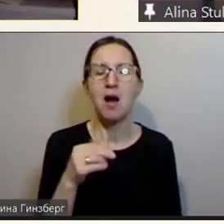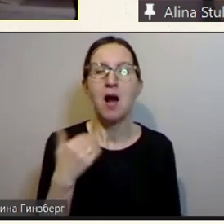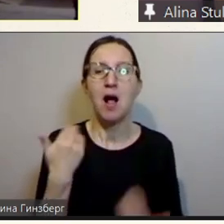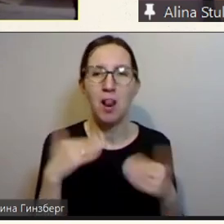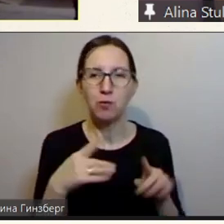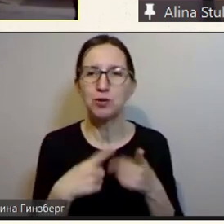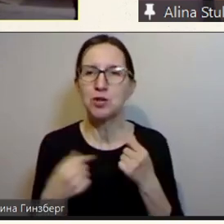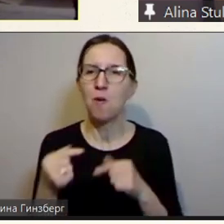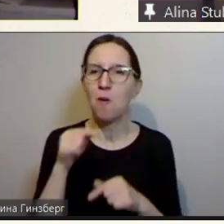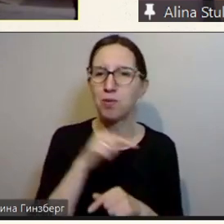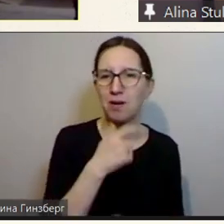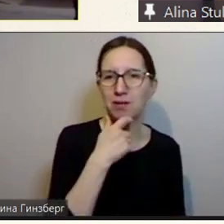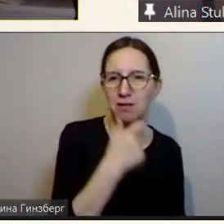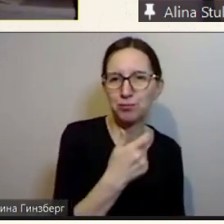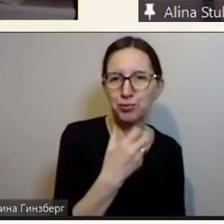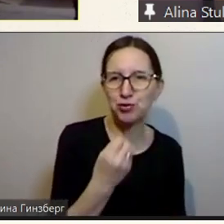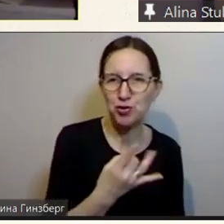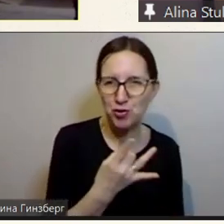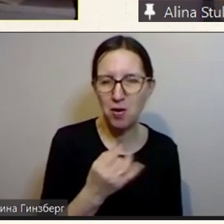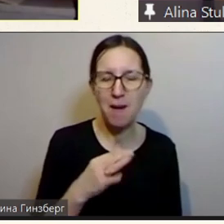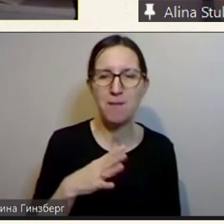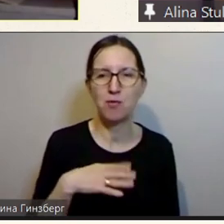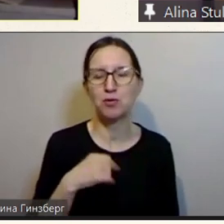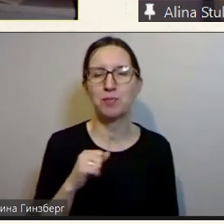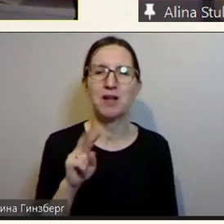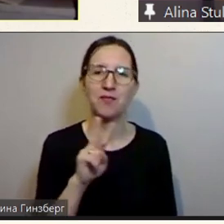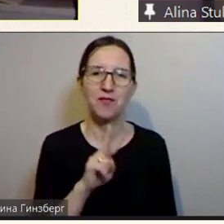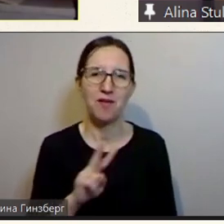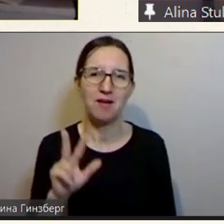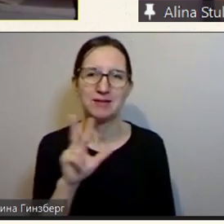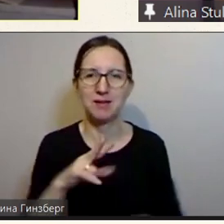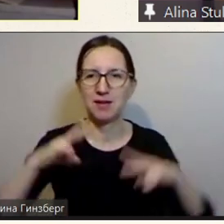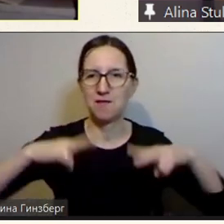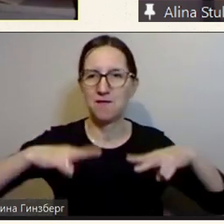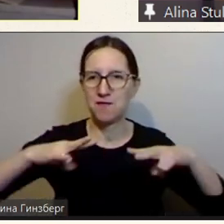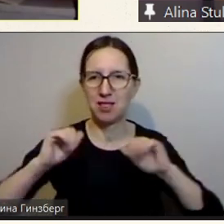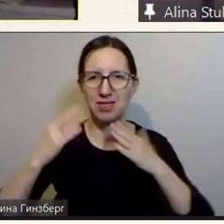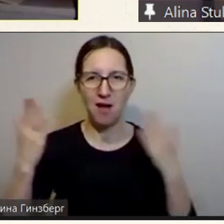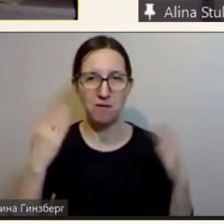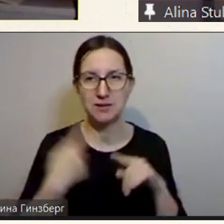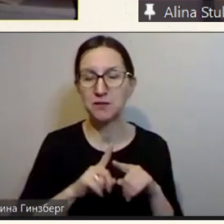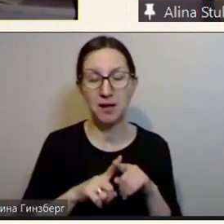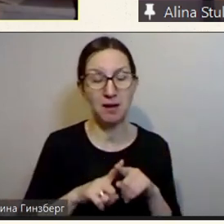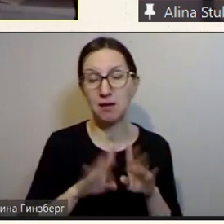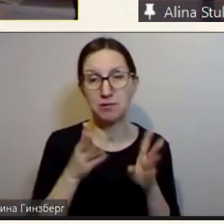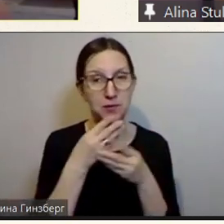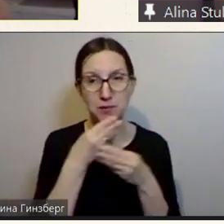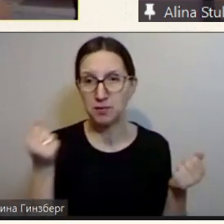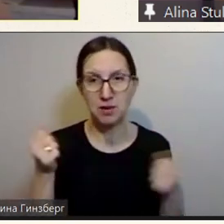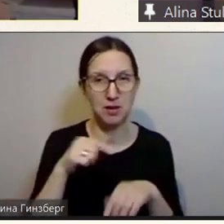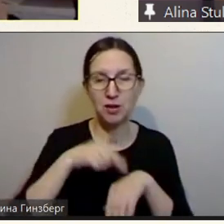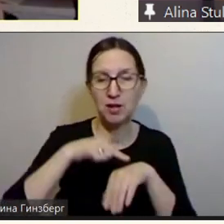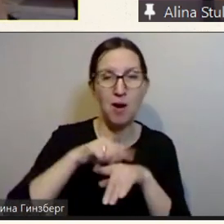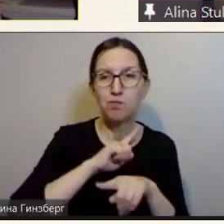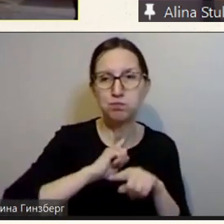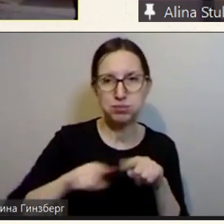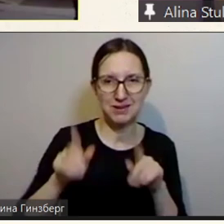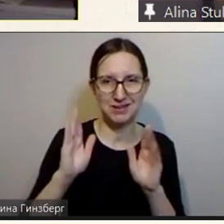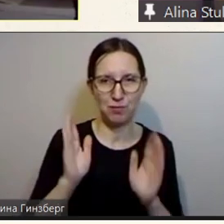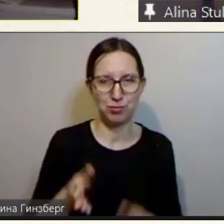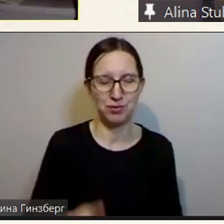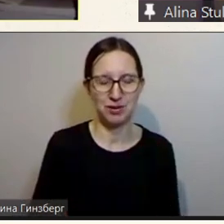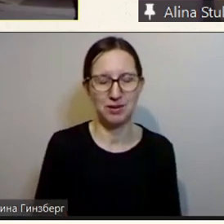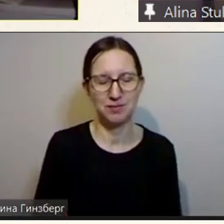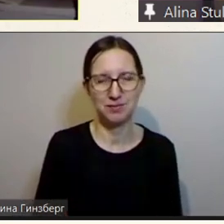spend 2 or 3 hours in the exhibition easily and see, you know, gradually every piece, although that